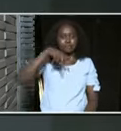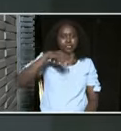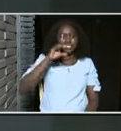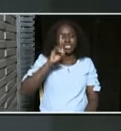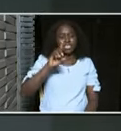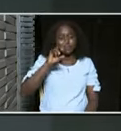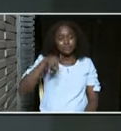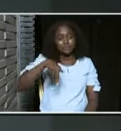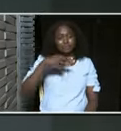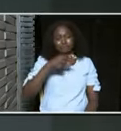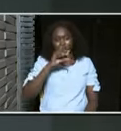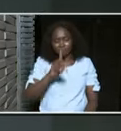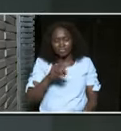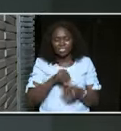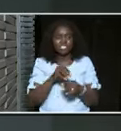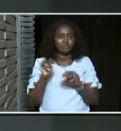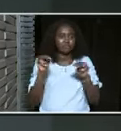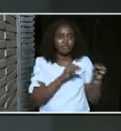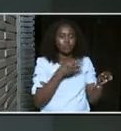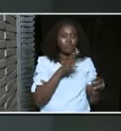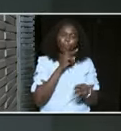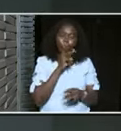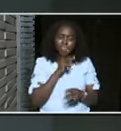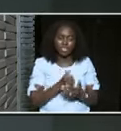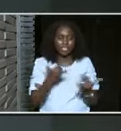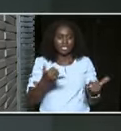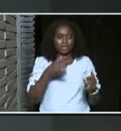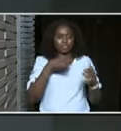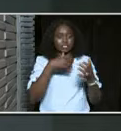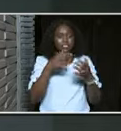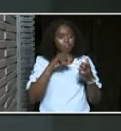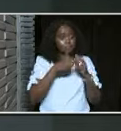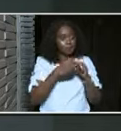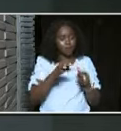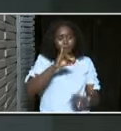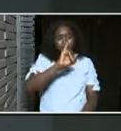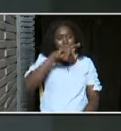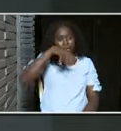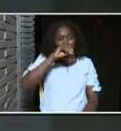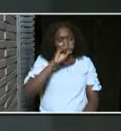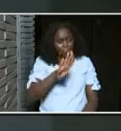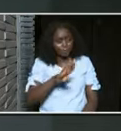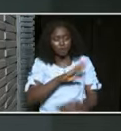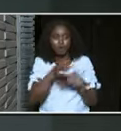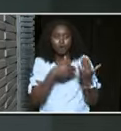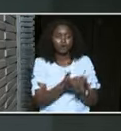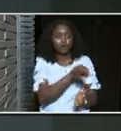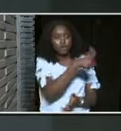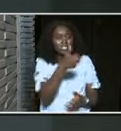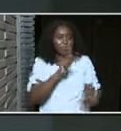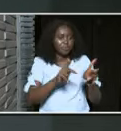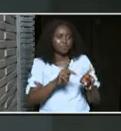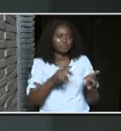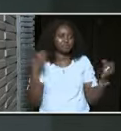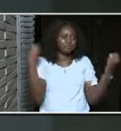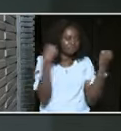water and so on. The issue of IPOB and all other people who are agitating for one thing